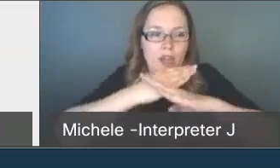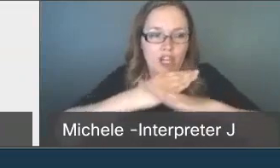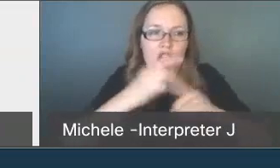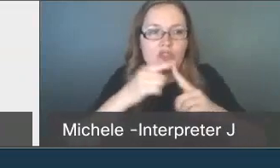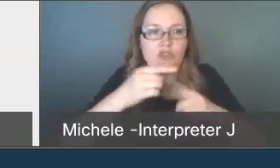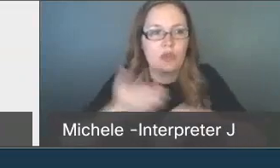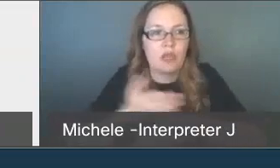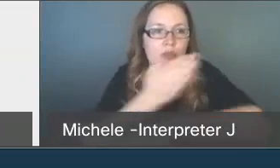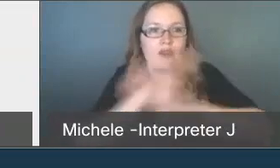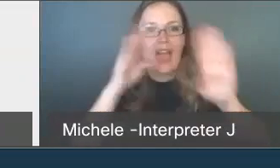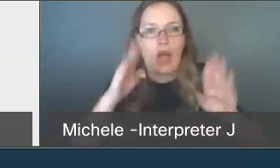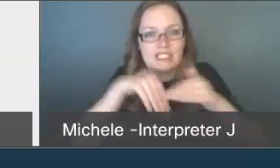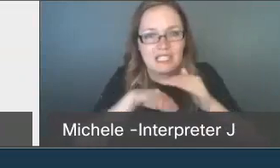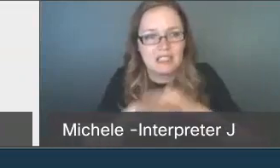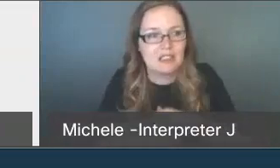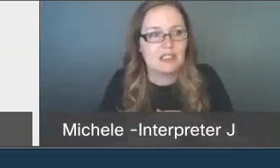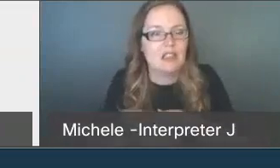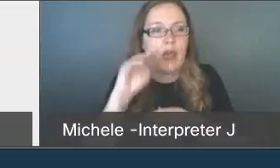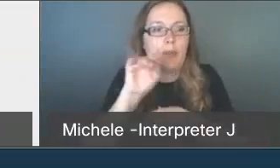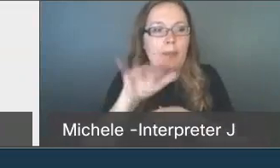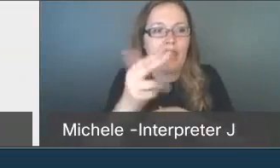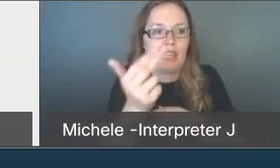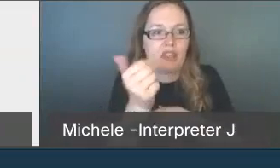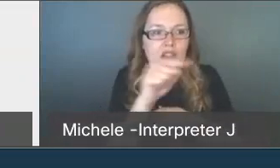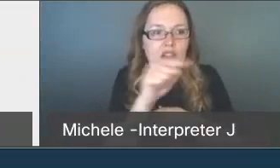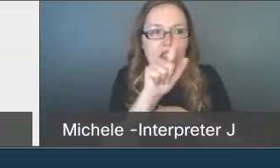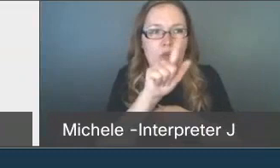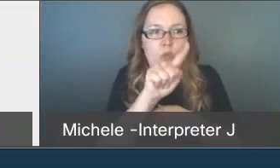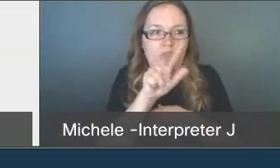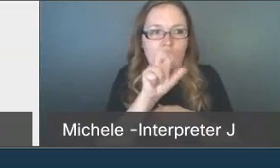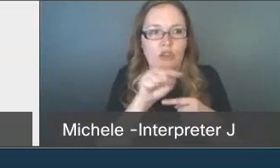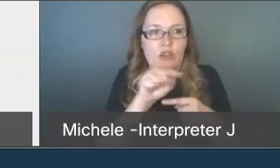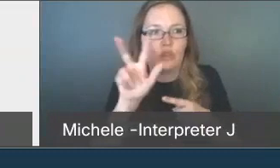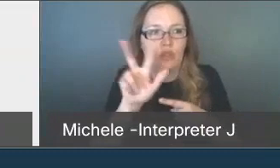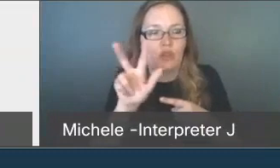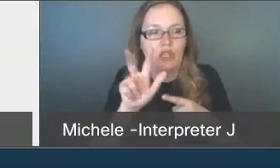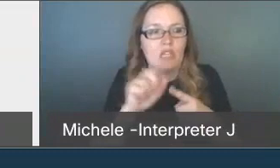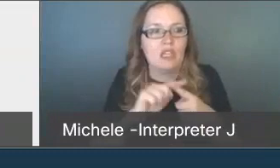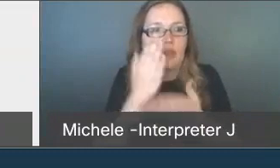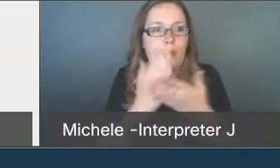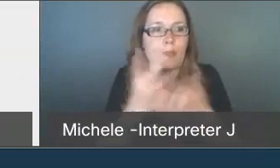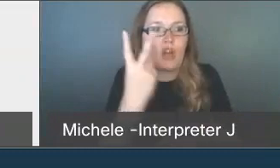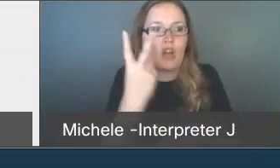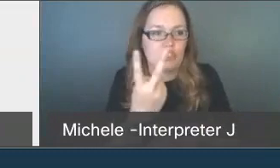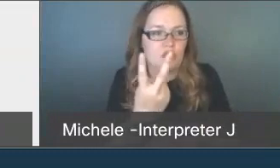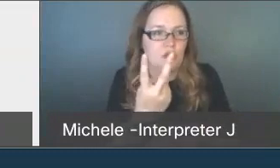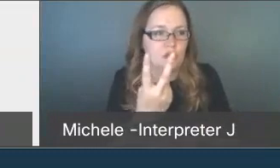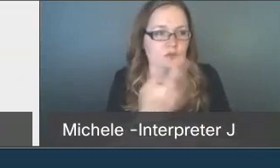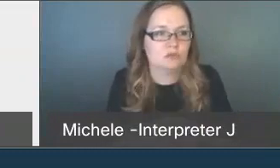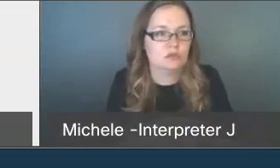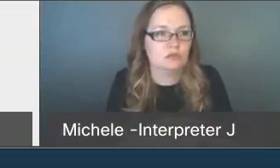to 3, there is part 2 of the Competence to Stand Trial Community of Practice webinar series. And this webinar is